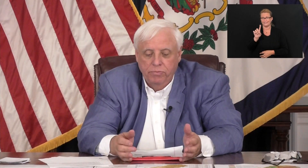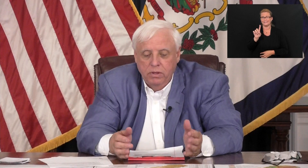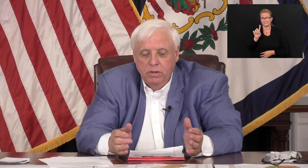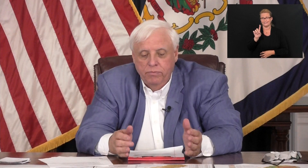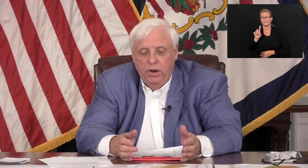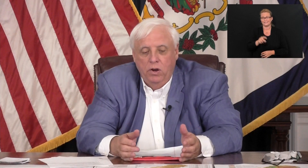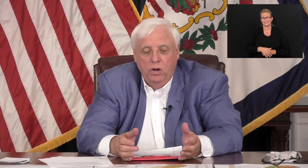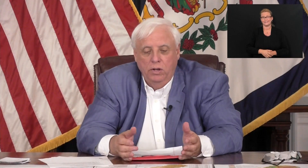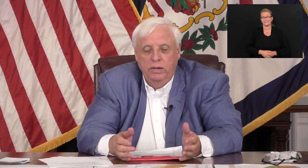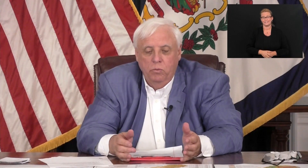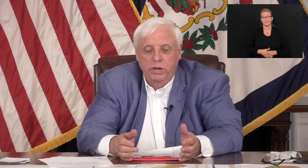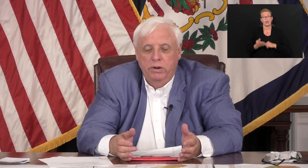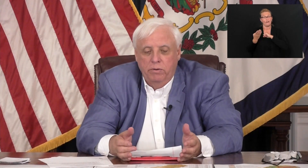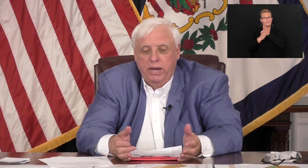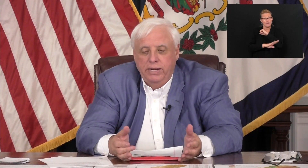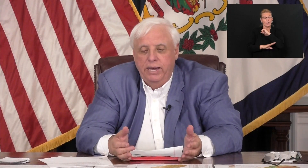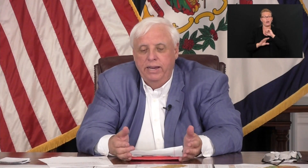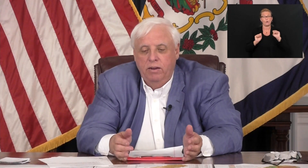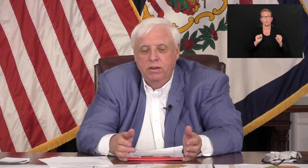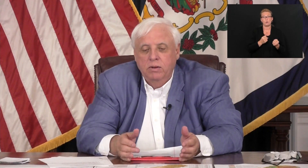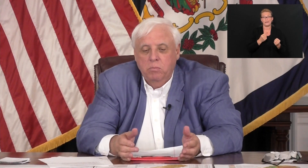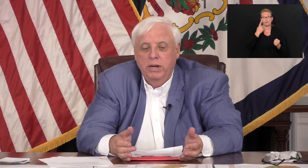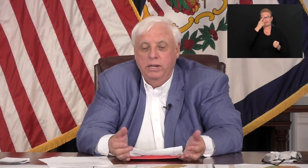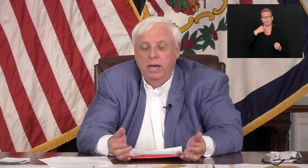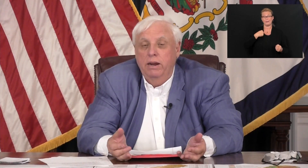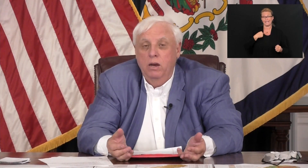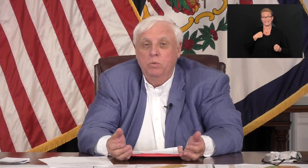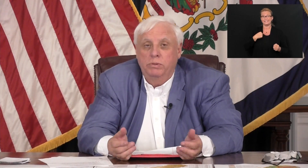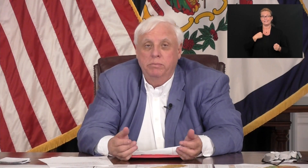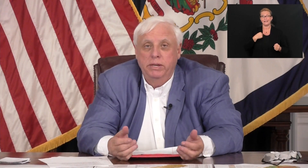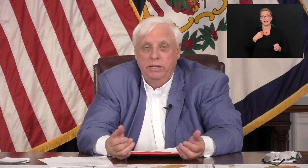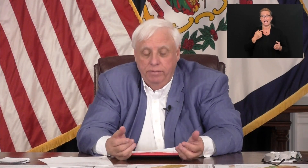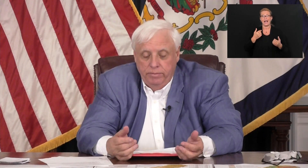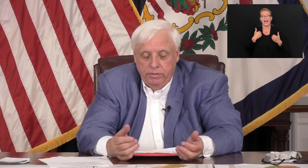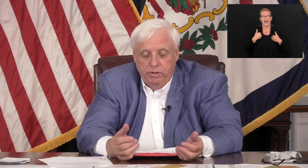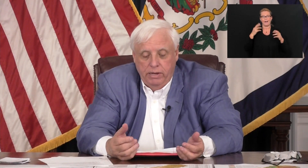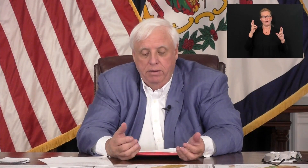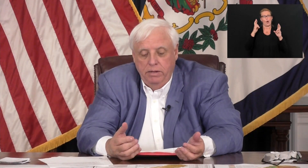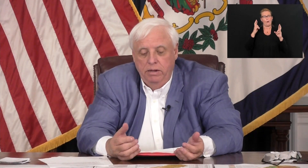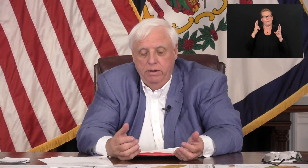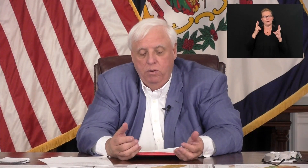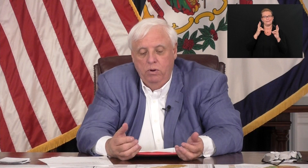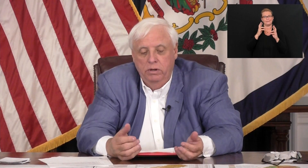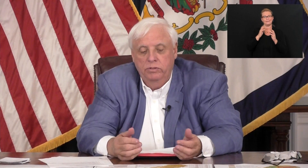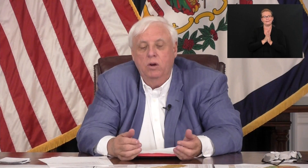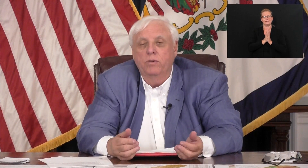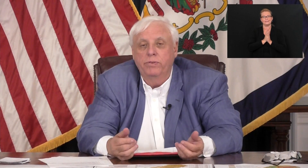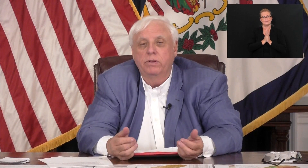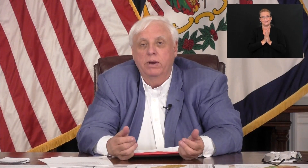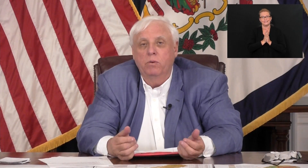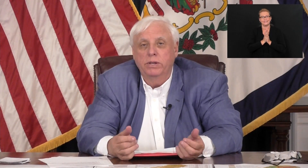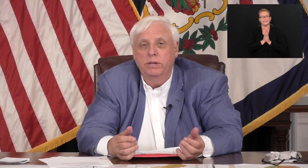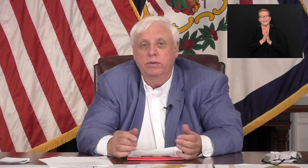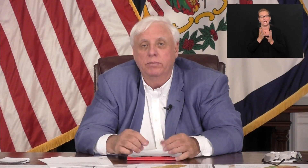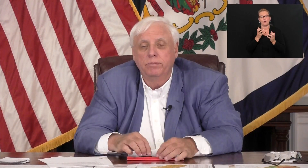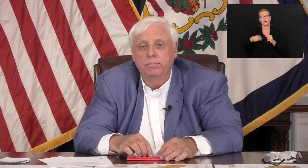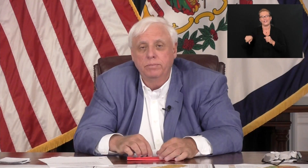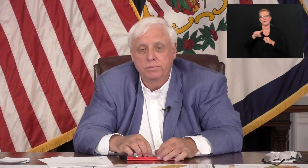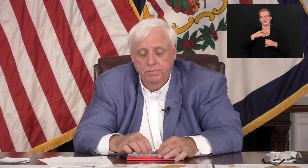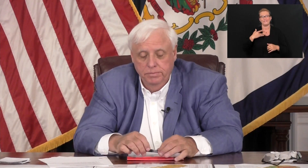so fall and winter right now bring a lot of hope to me. So and I want us all to feel that way